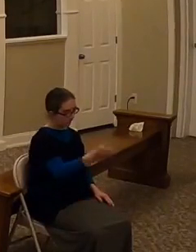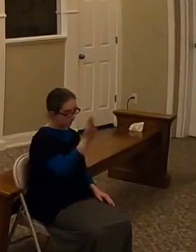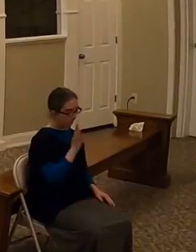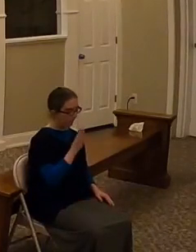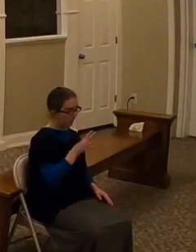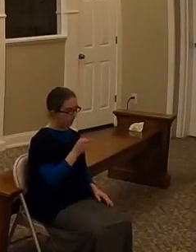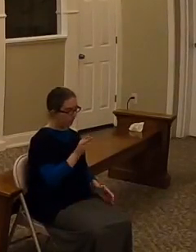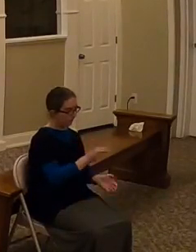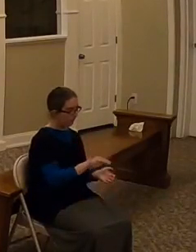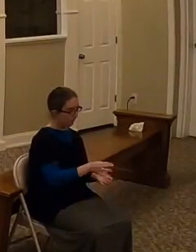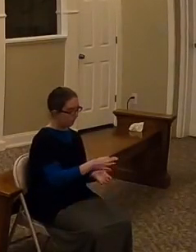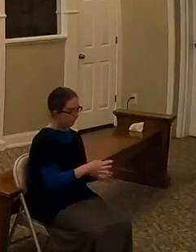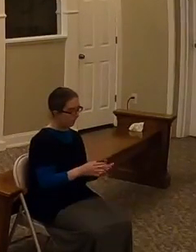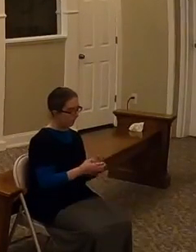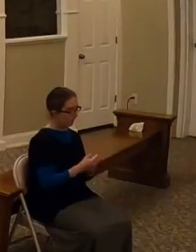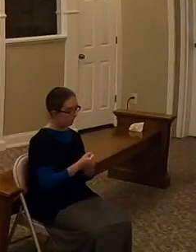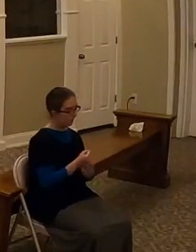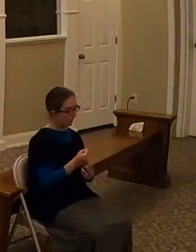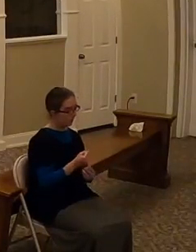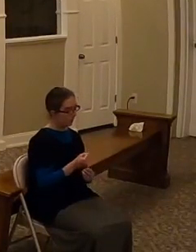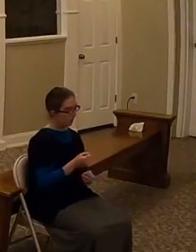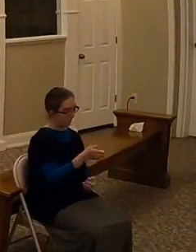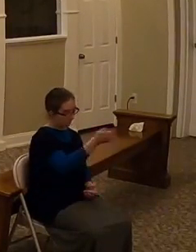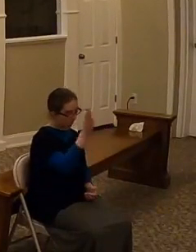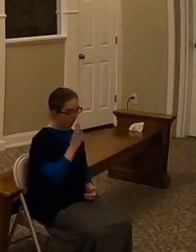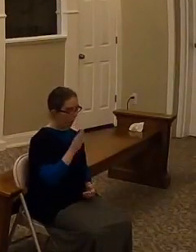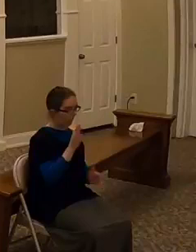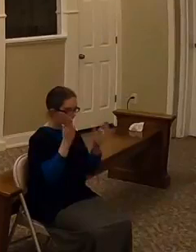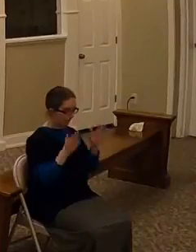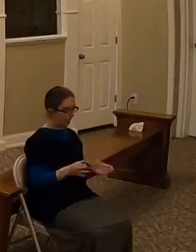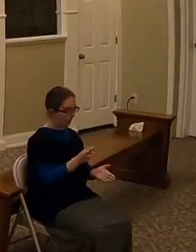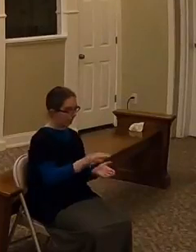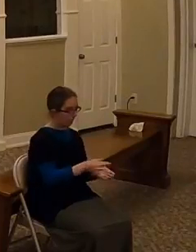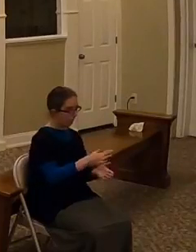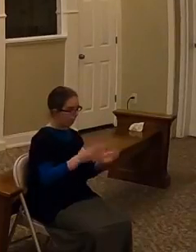godliness and holiness both denote one reality. A godly person